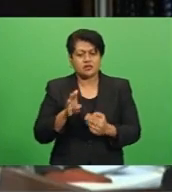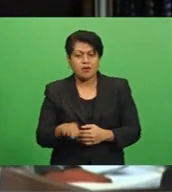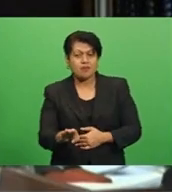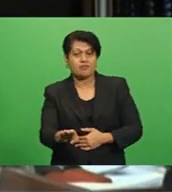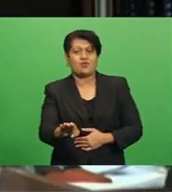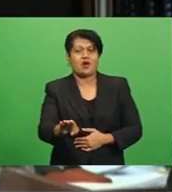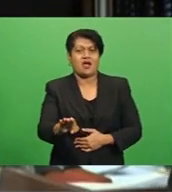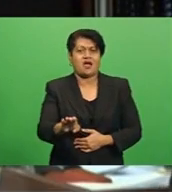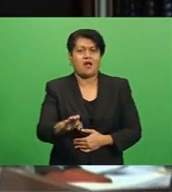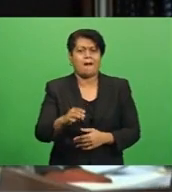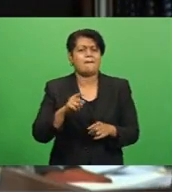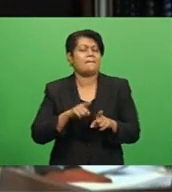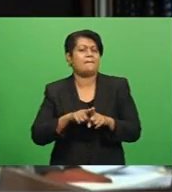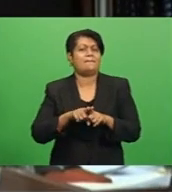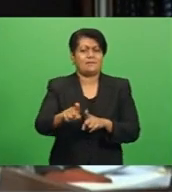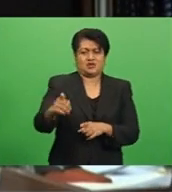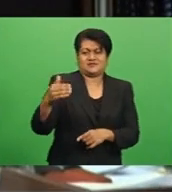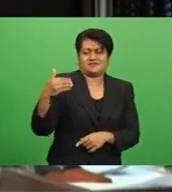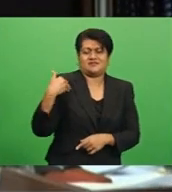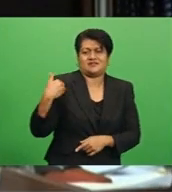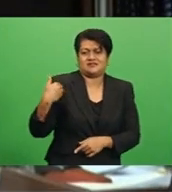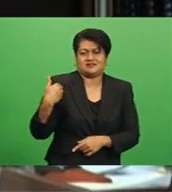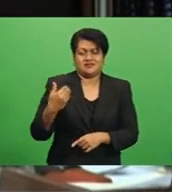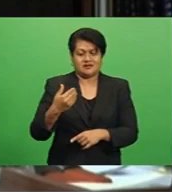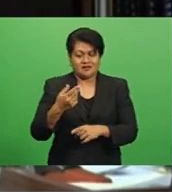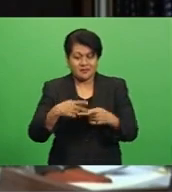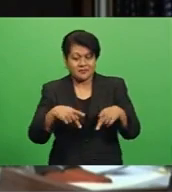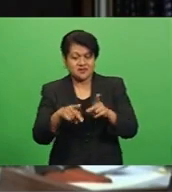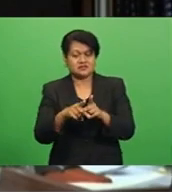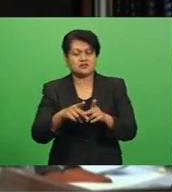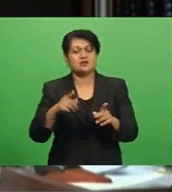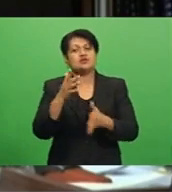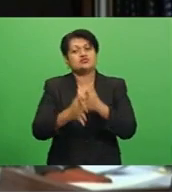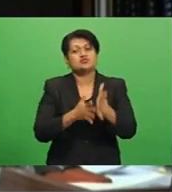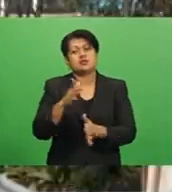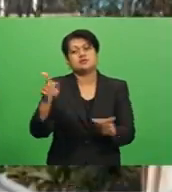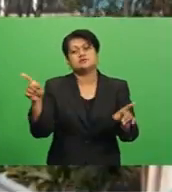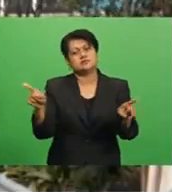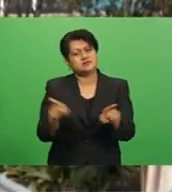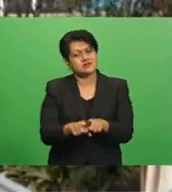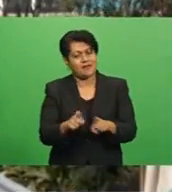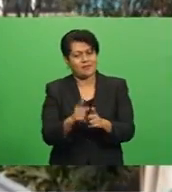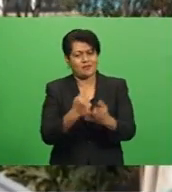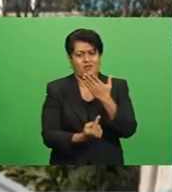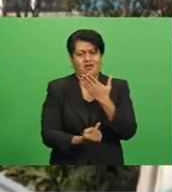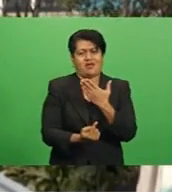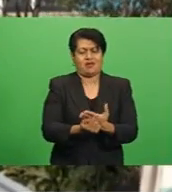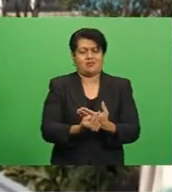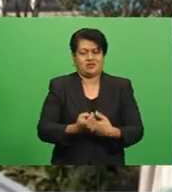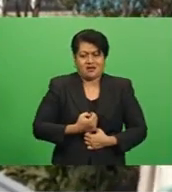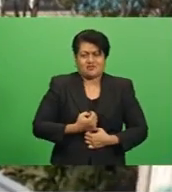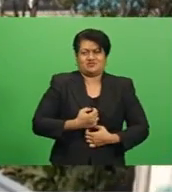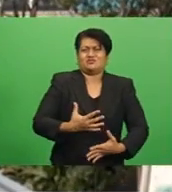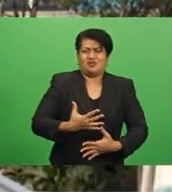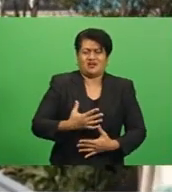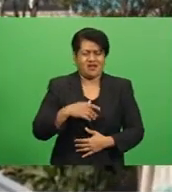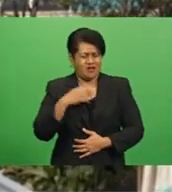places, the story is the same, how they have been traumatized by what had happened. Even some children